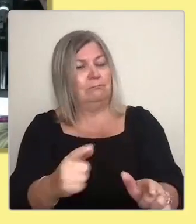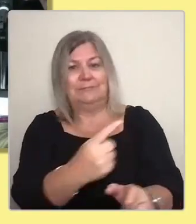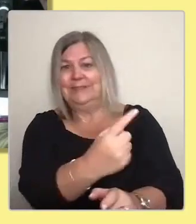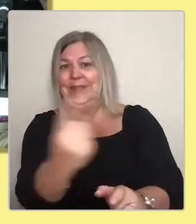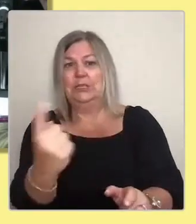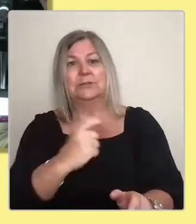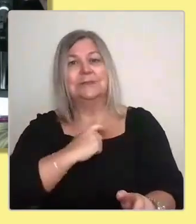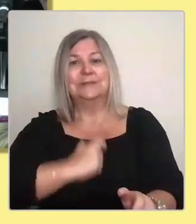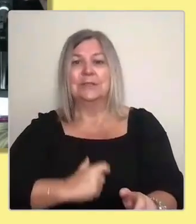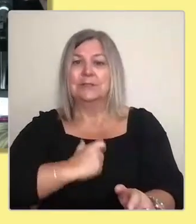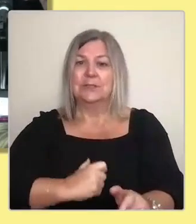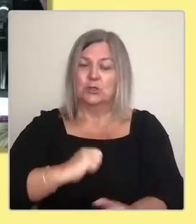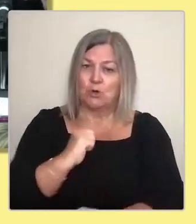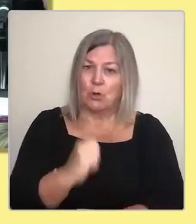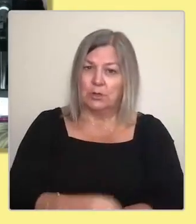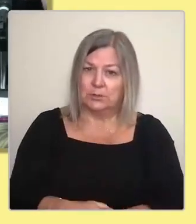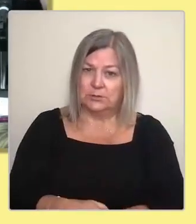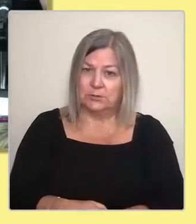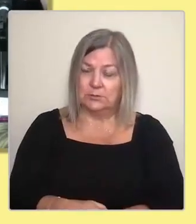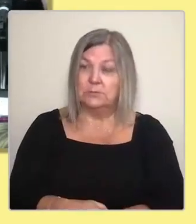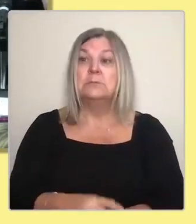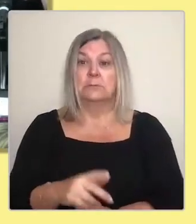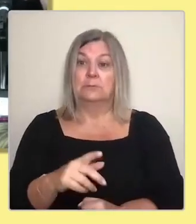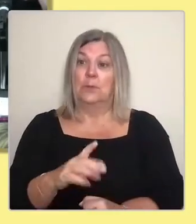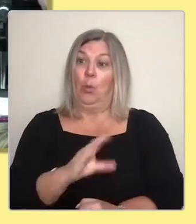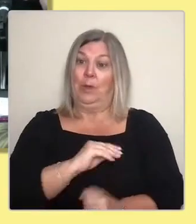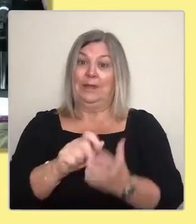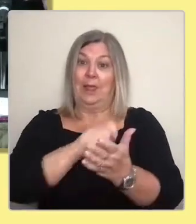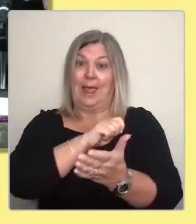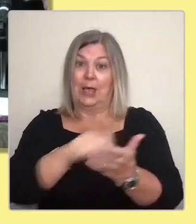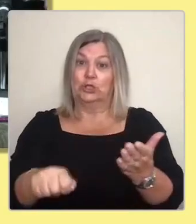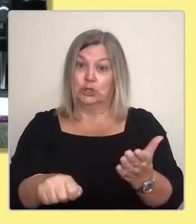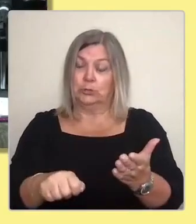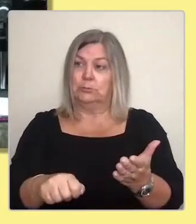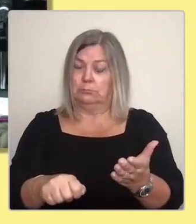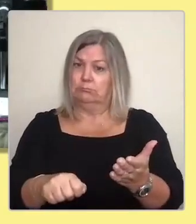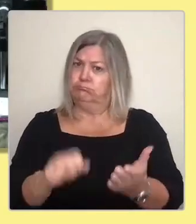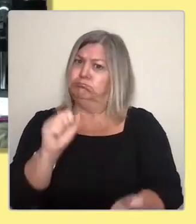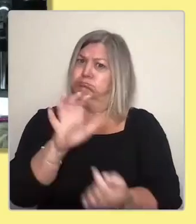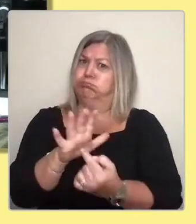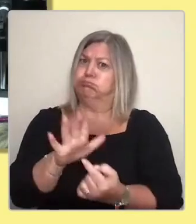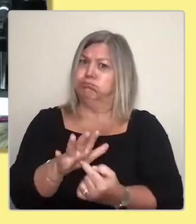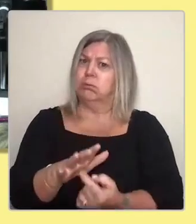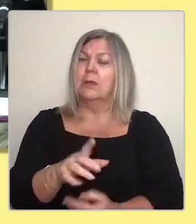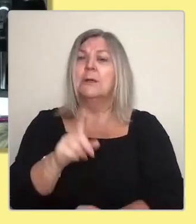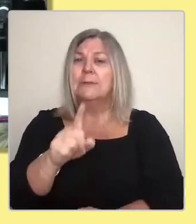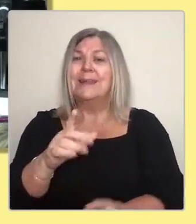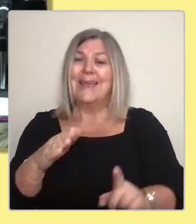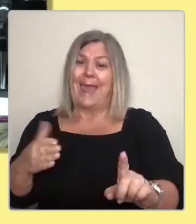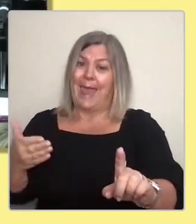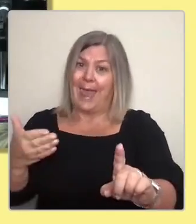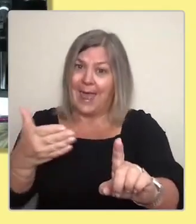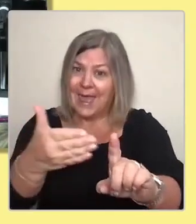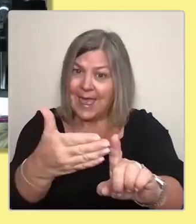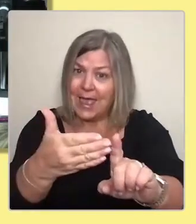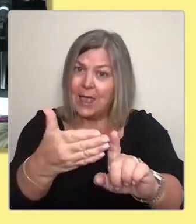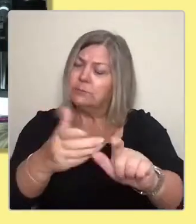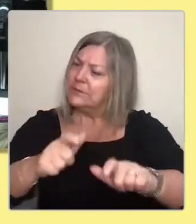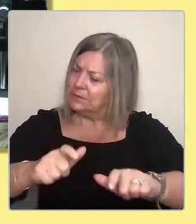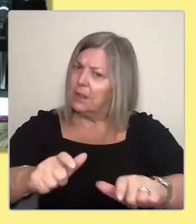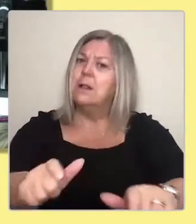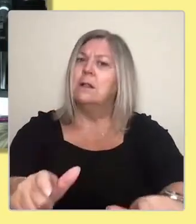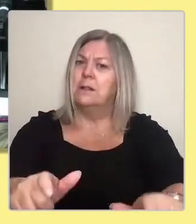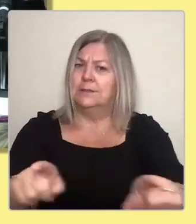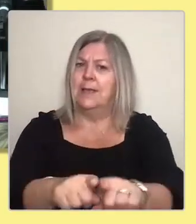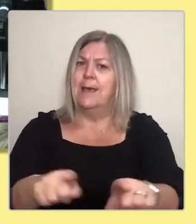successive elections is critical, but the goal is still the same, and that is independence. Back in the 70s,